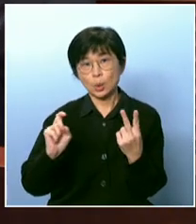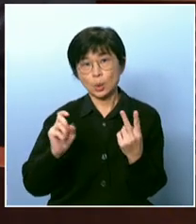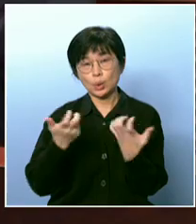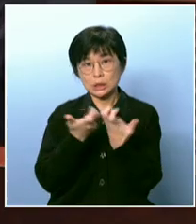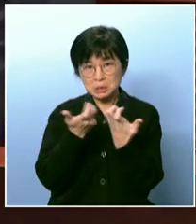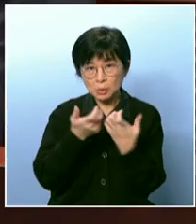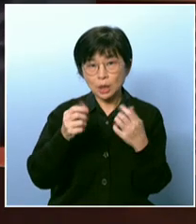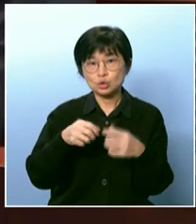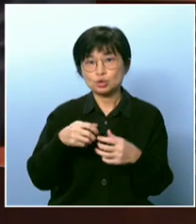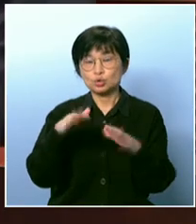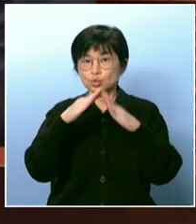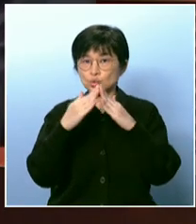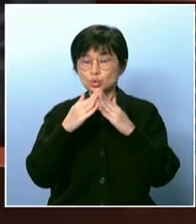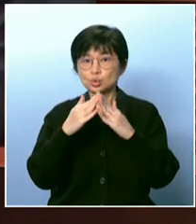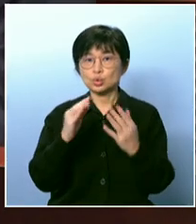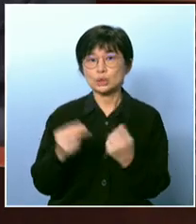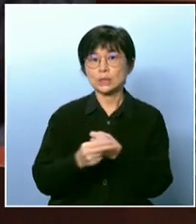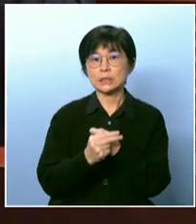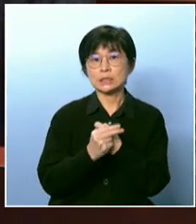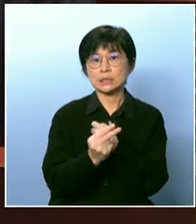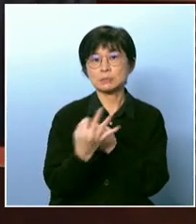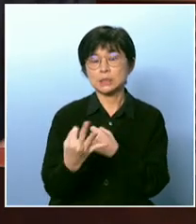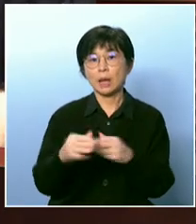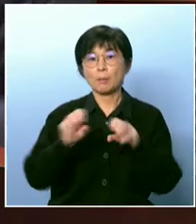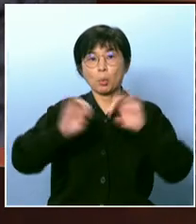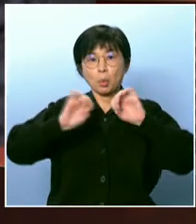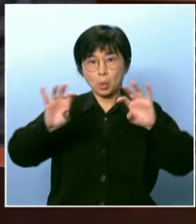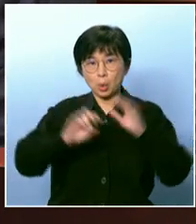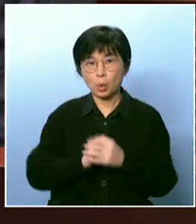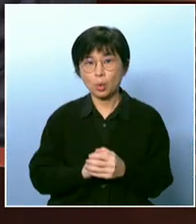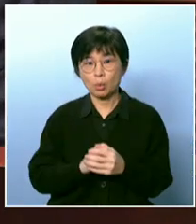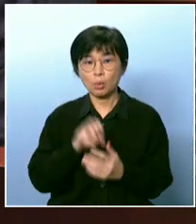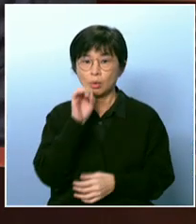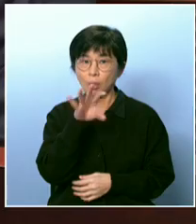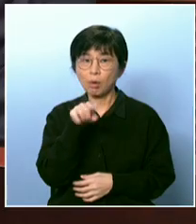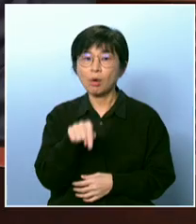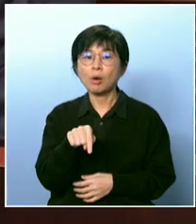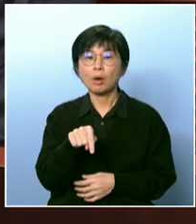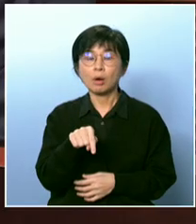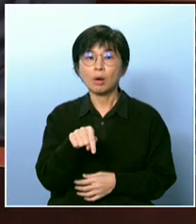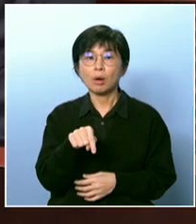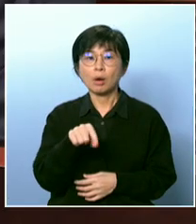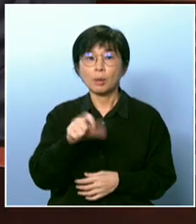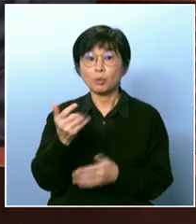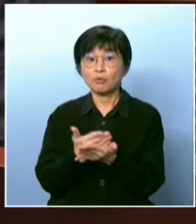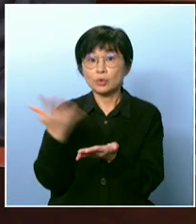policy to make injections from time to time? I also note that report number 73 of 2019